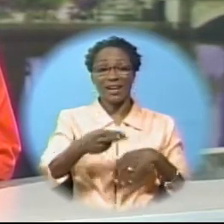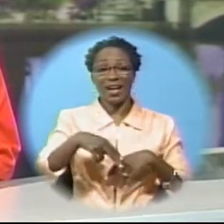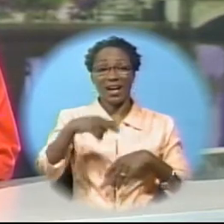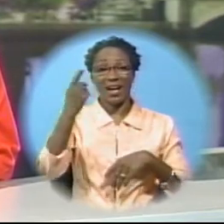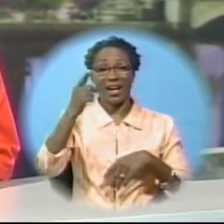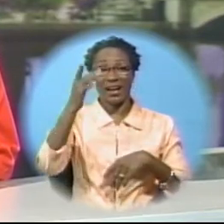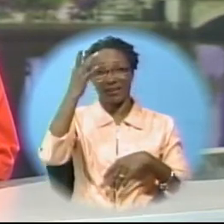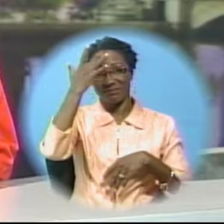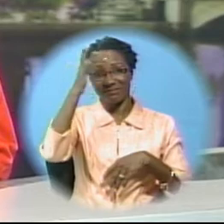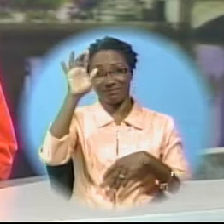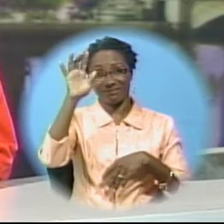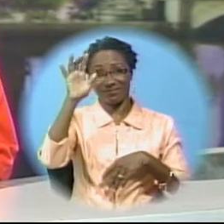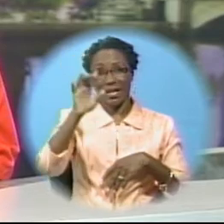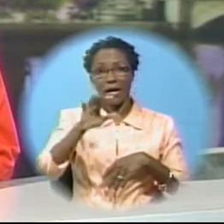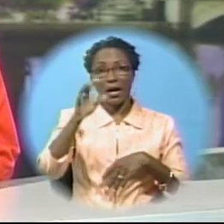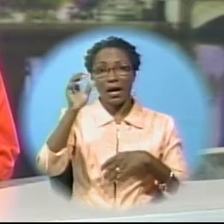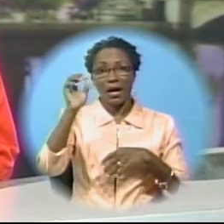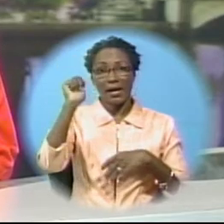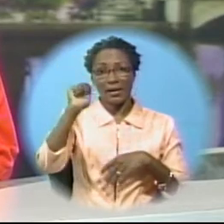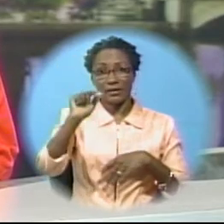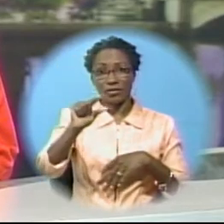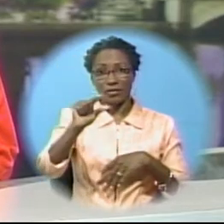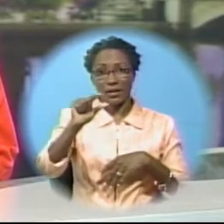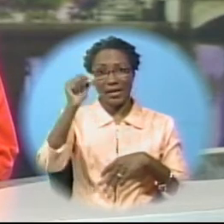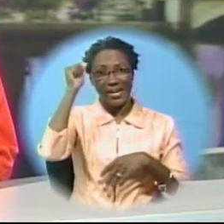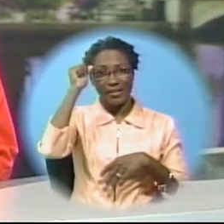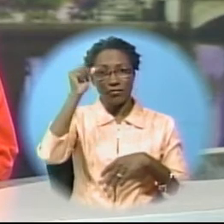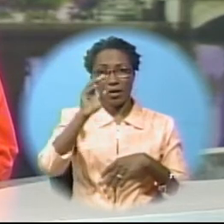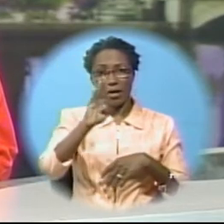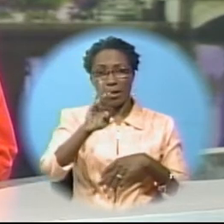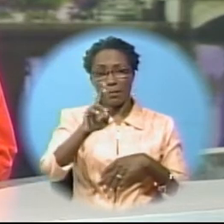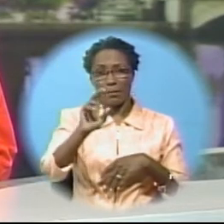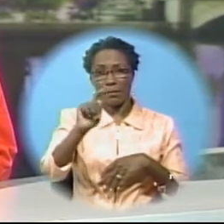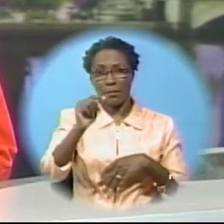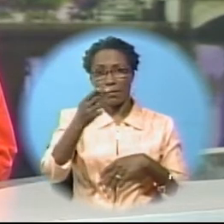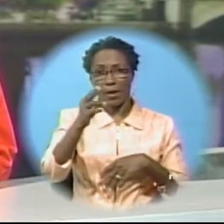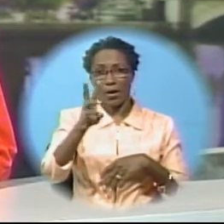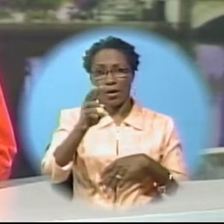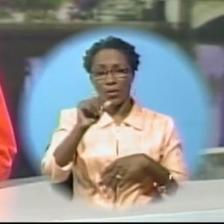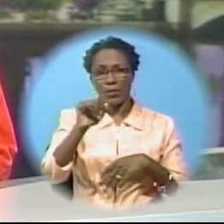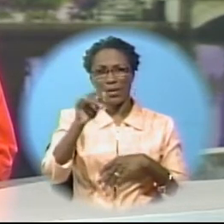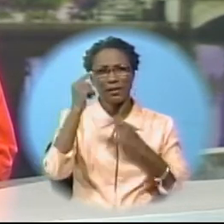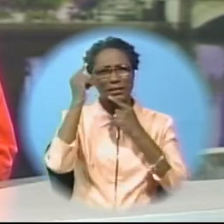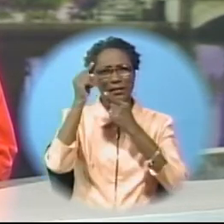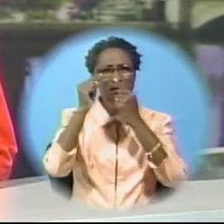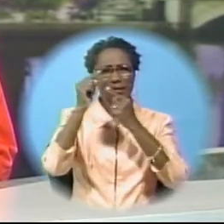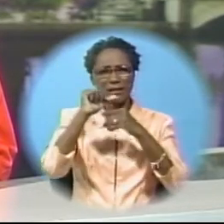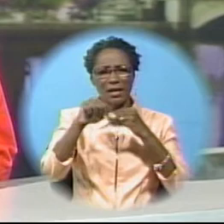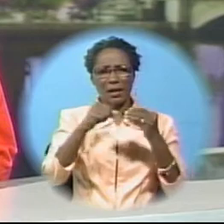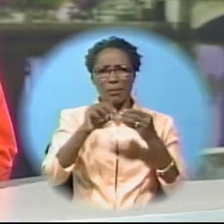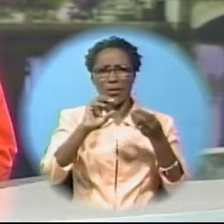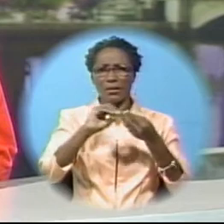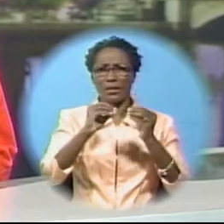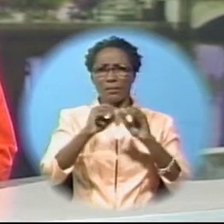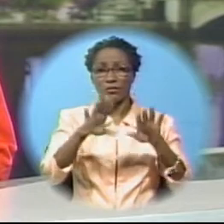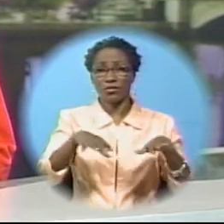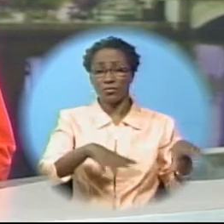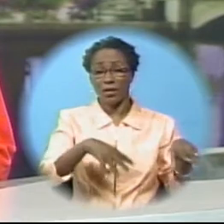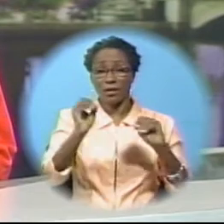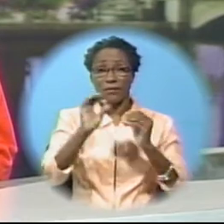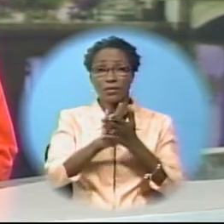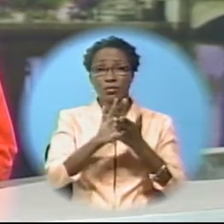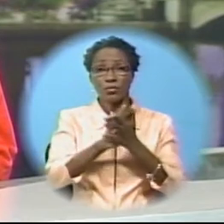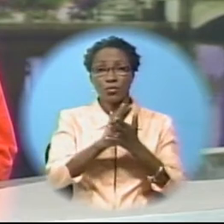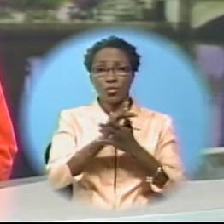literacy rate, Attorney General Adriel Brathwaite is concerned over the number of children leaving school who cannot read or leave without